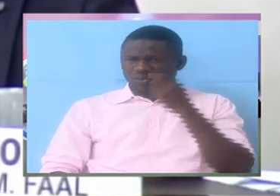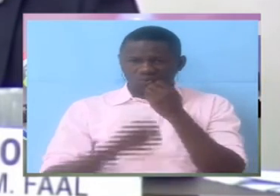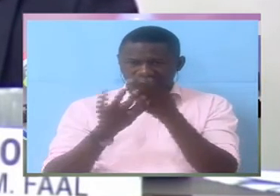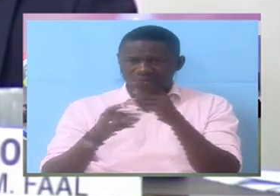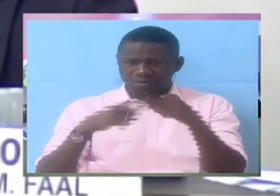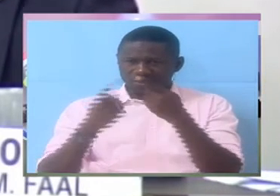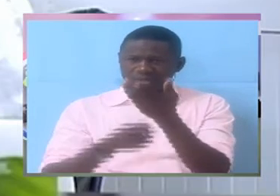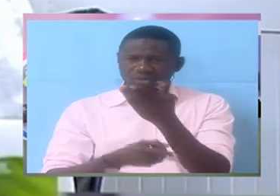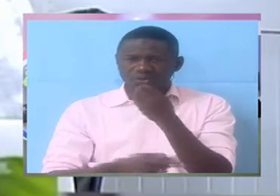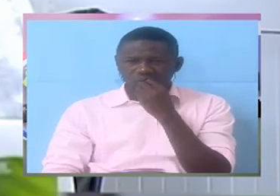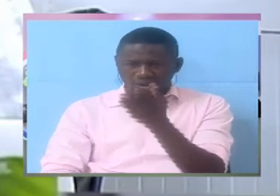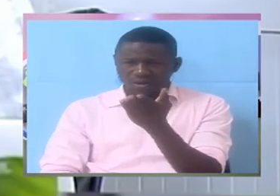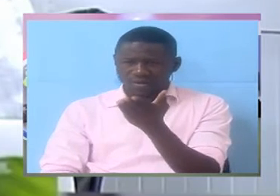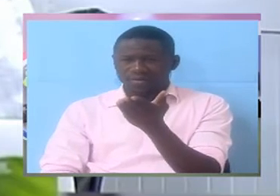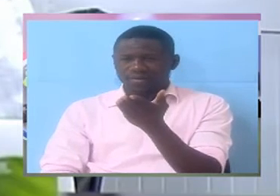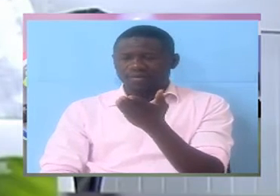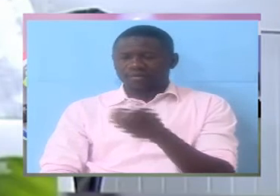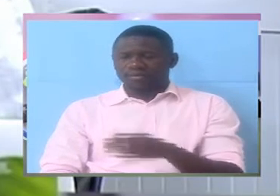Well,